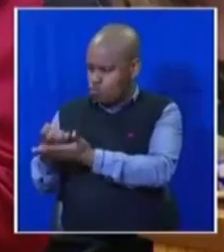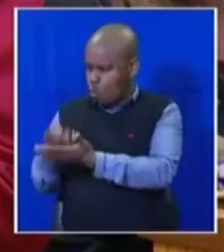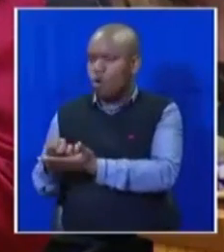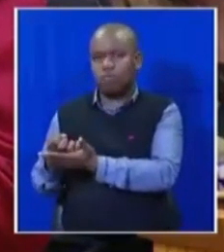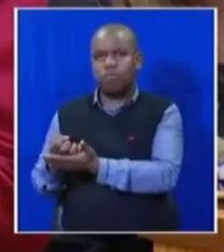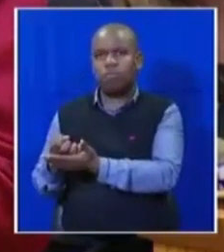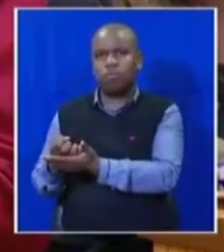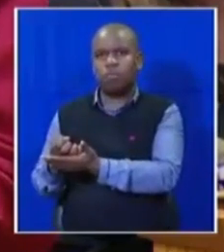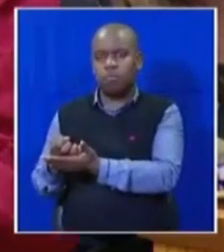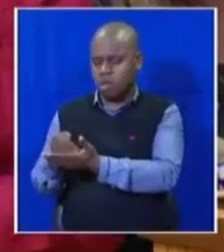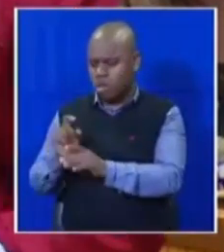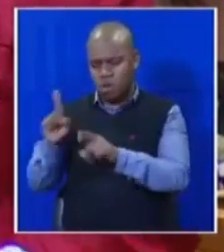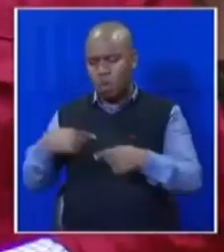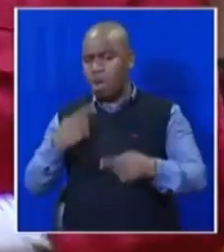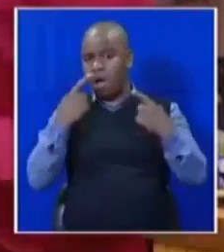up.